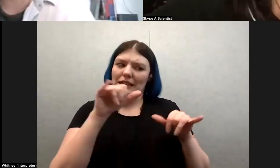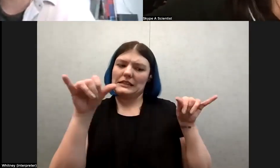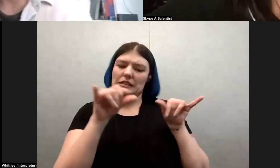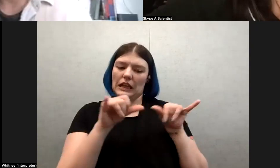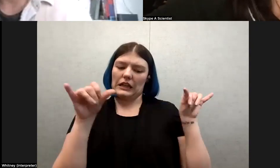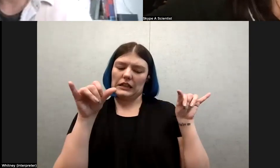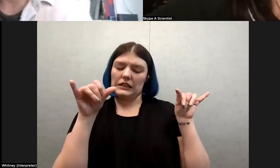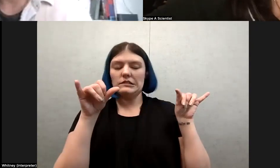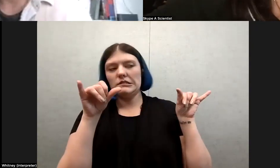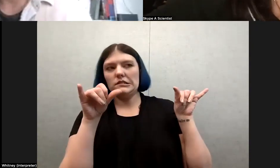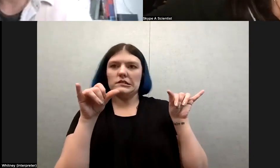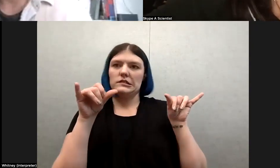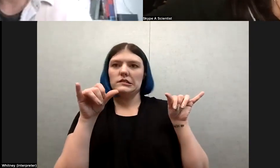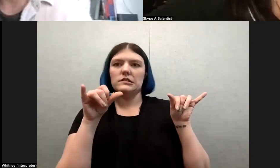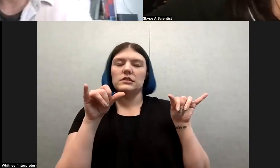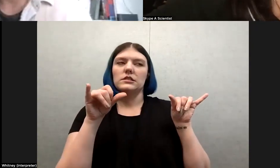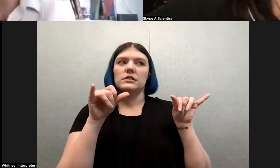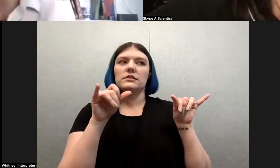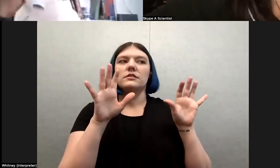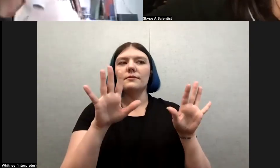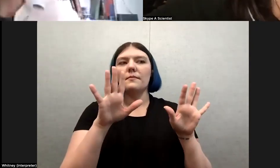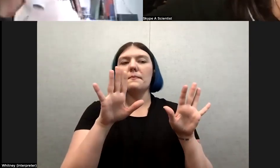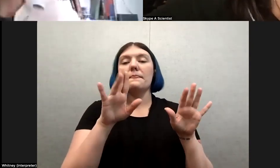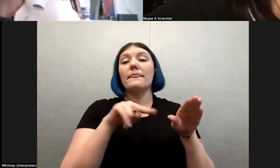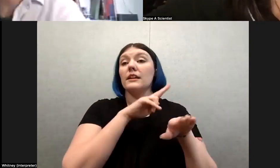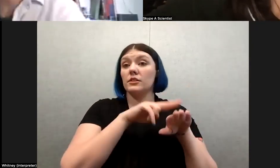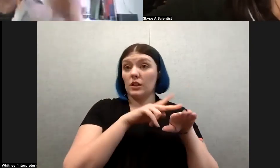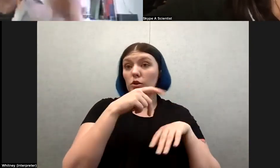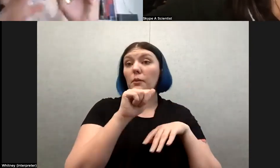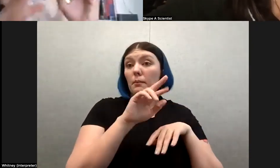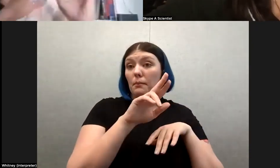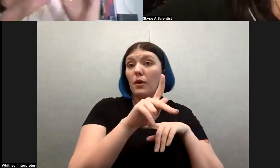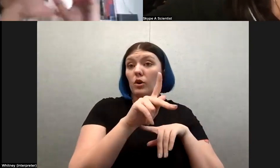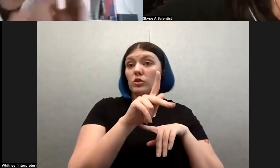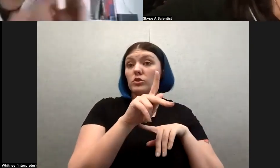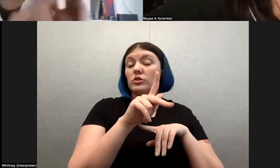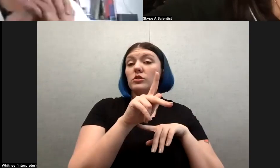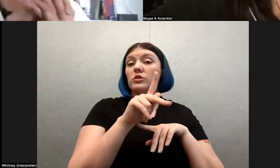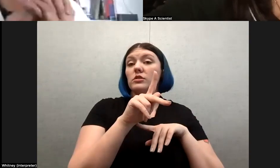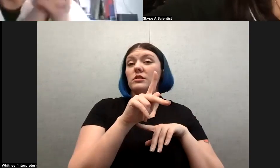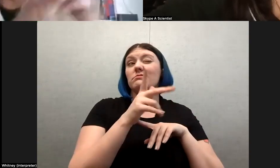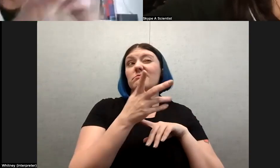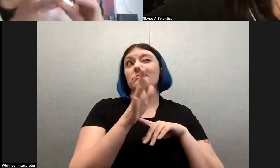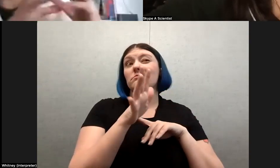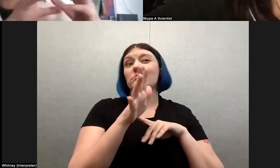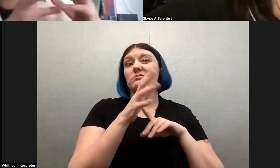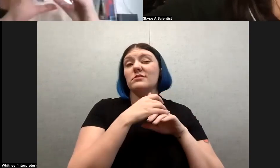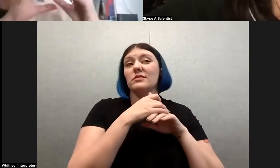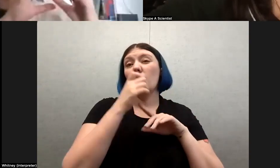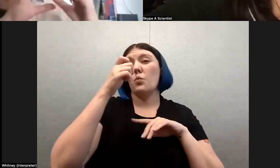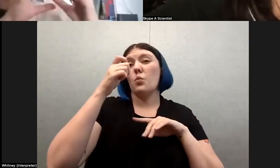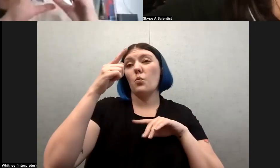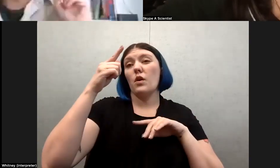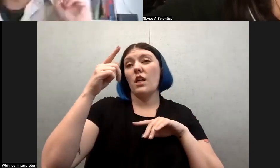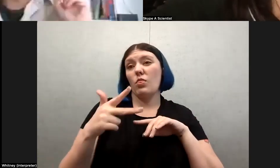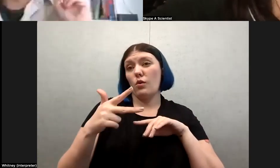So there's Everglades National Park, which is just a small, it's maybe a third of